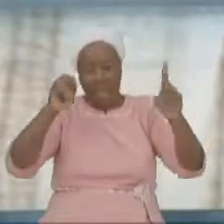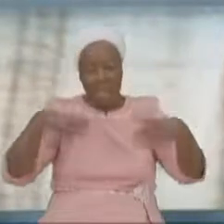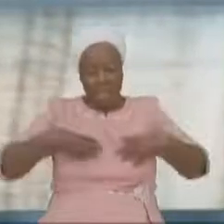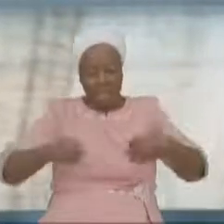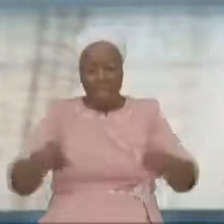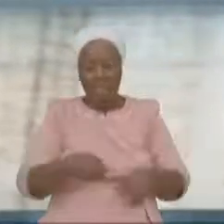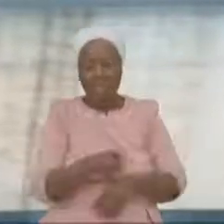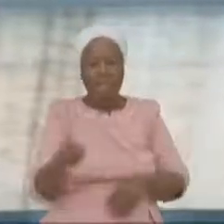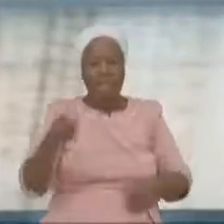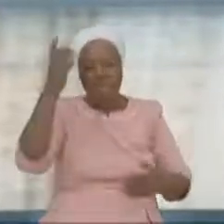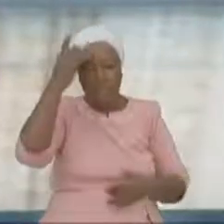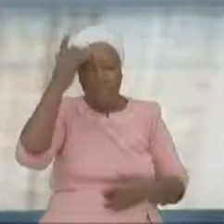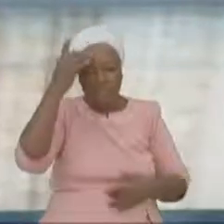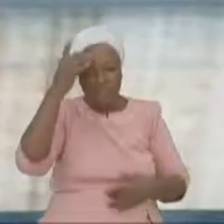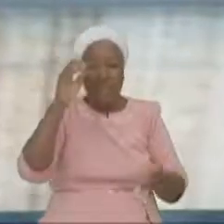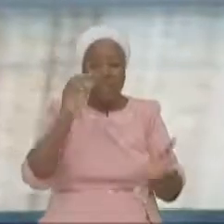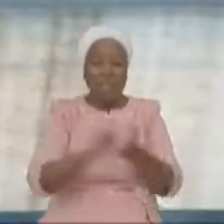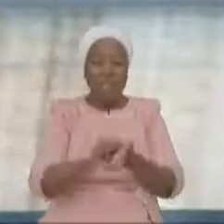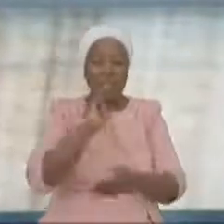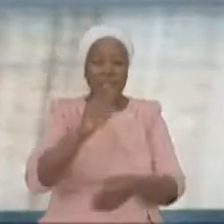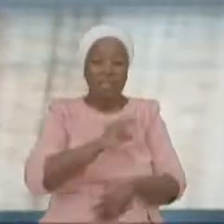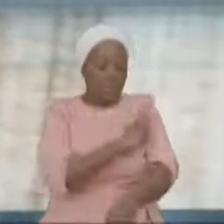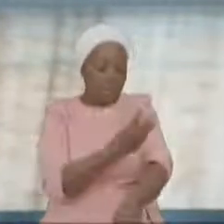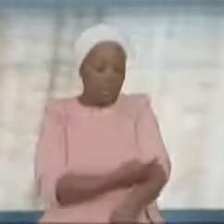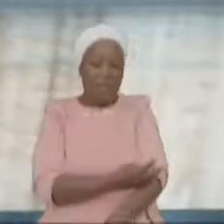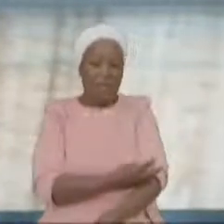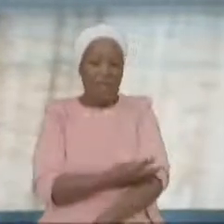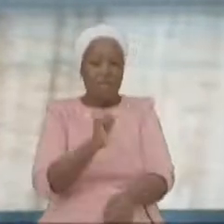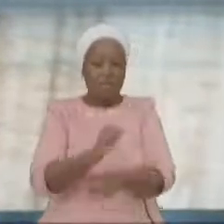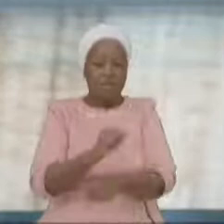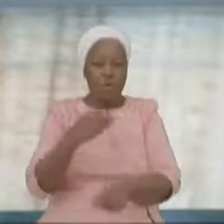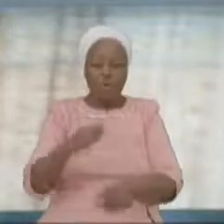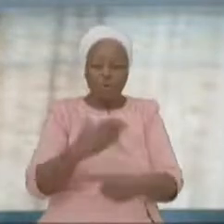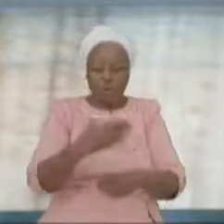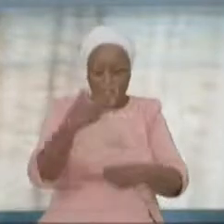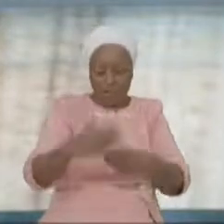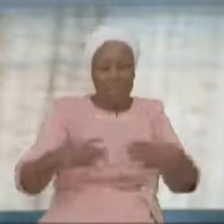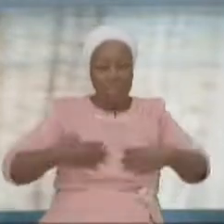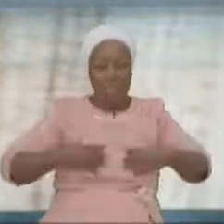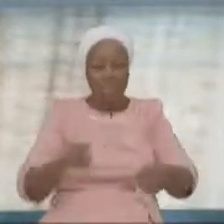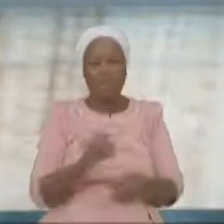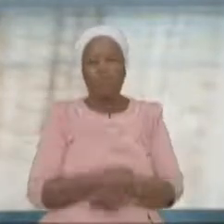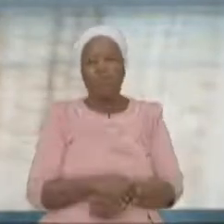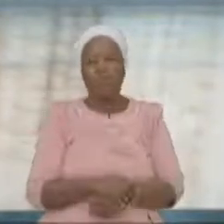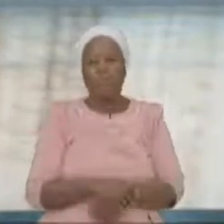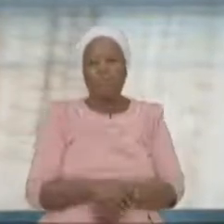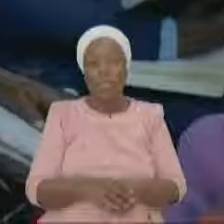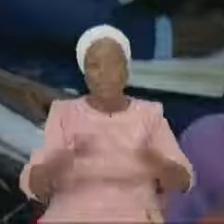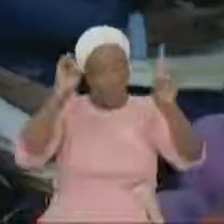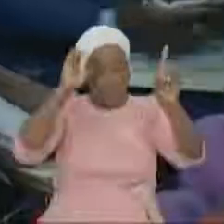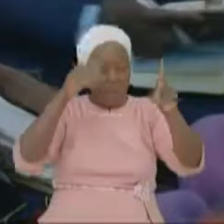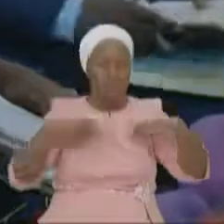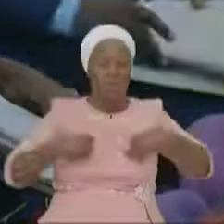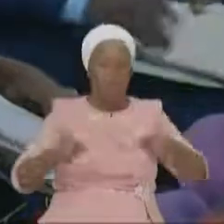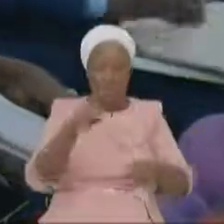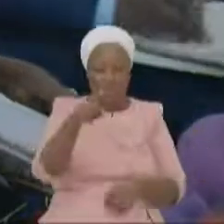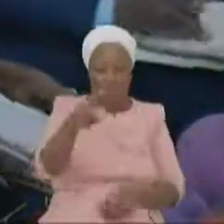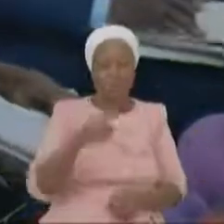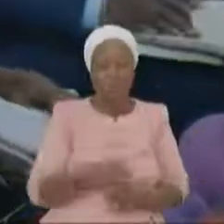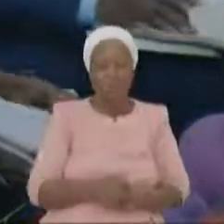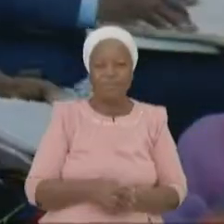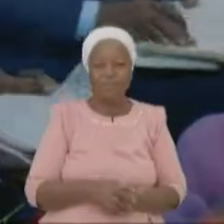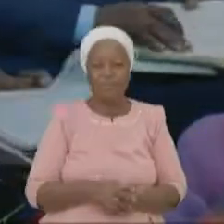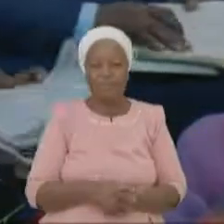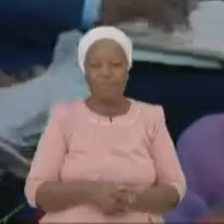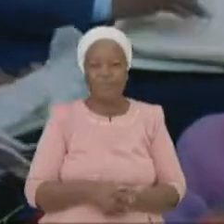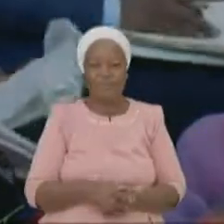their sick. That's the mighty work of total cure. It will kill you.